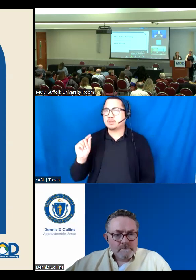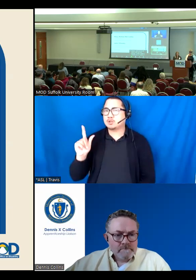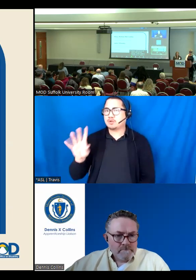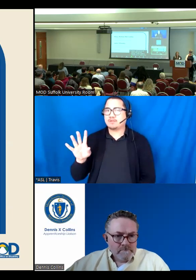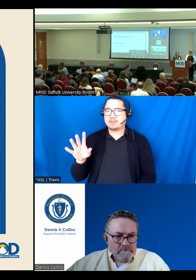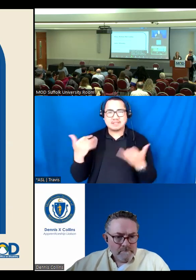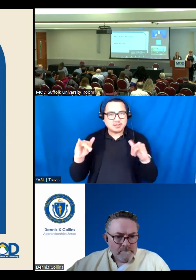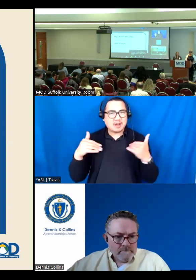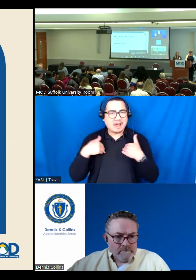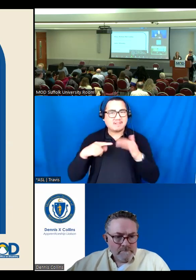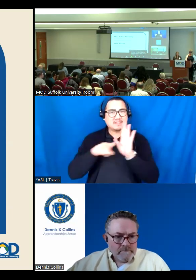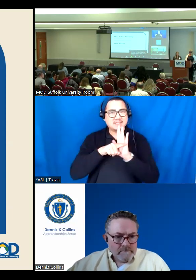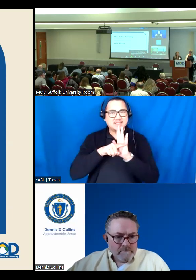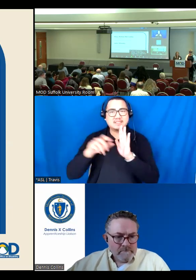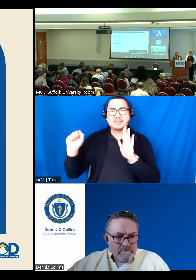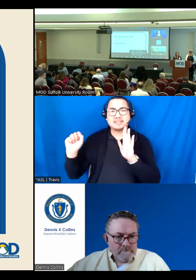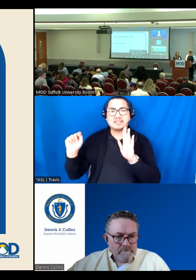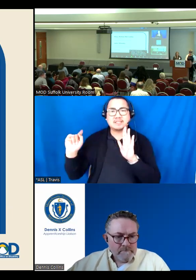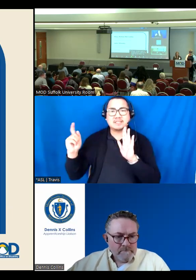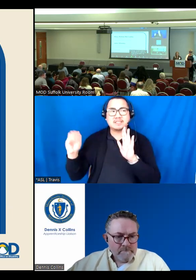stigma. There's a lot of stigma